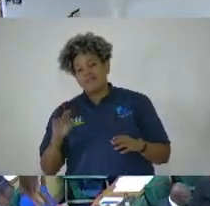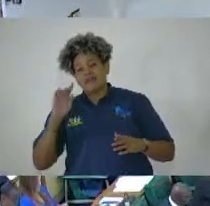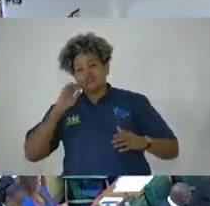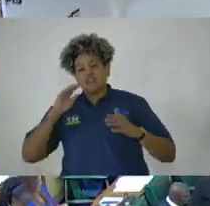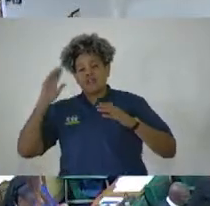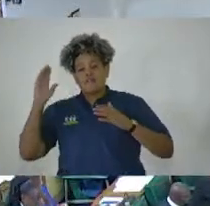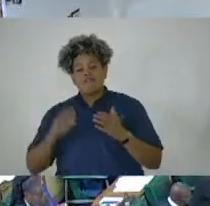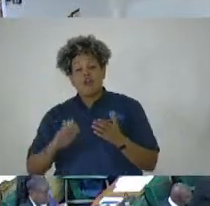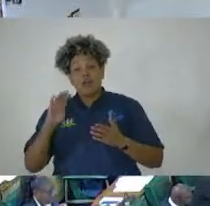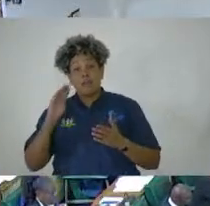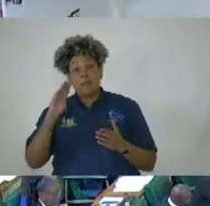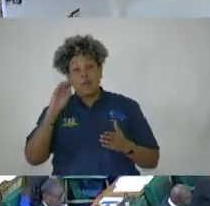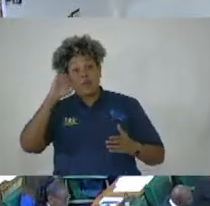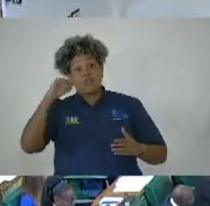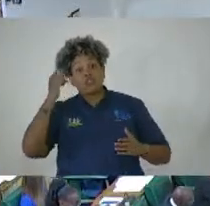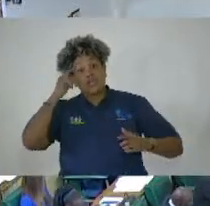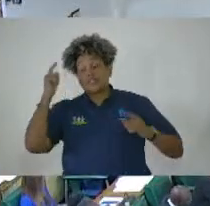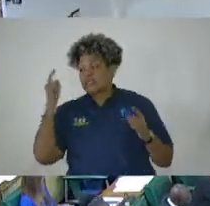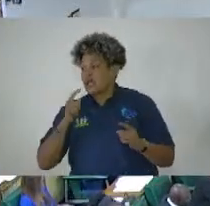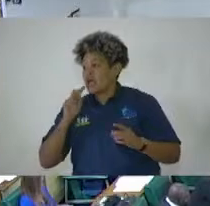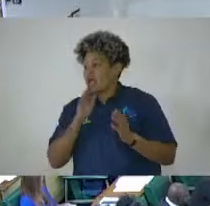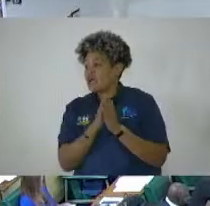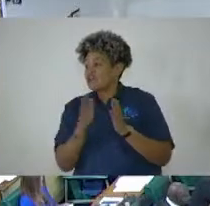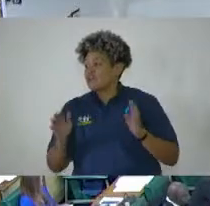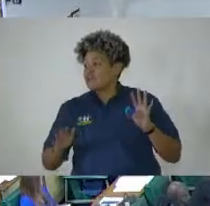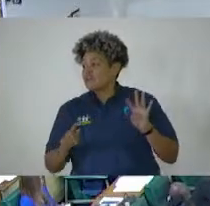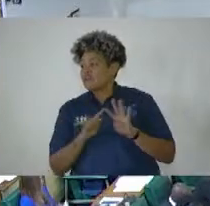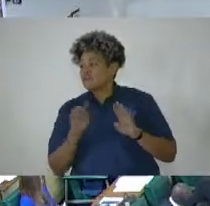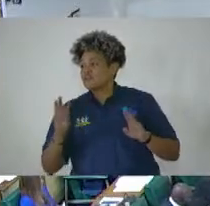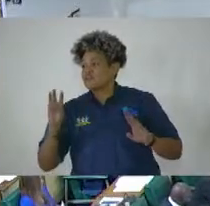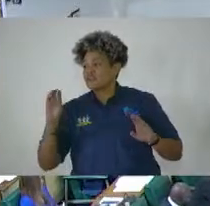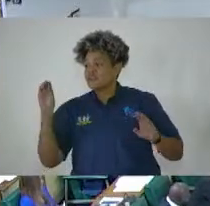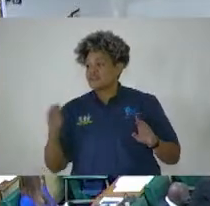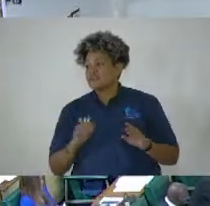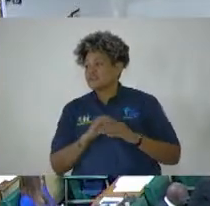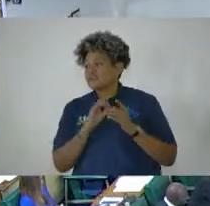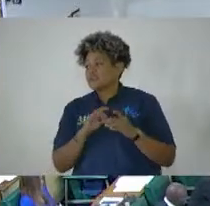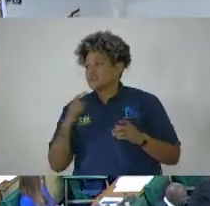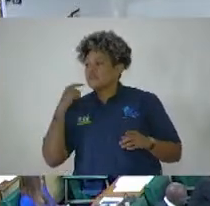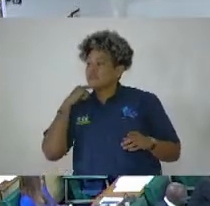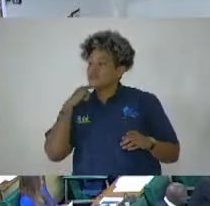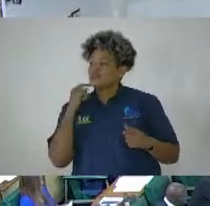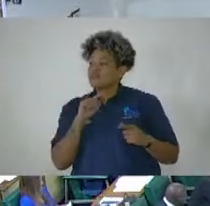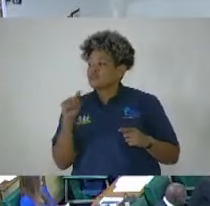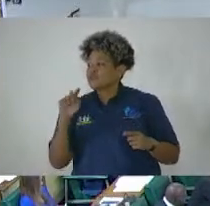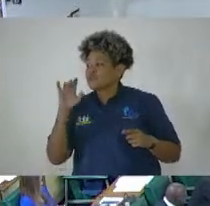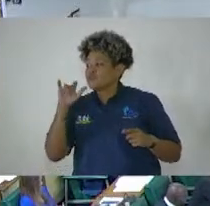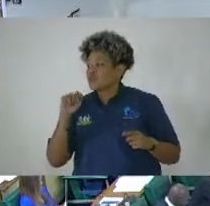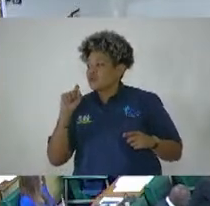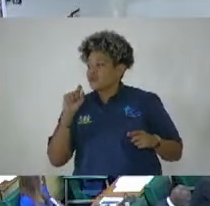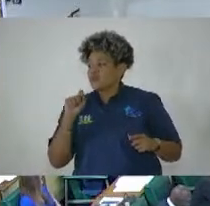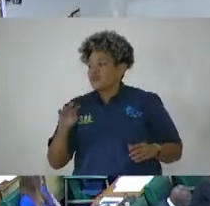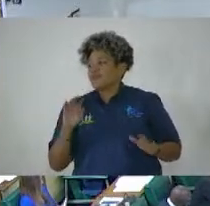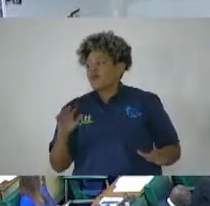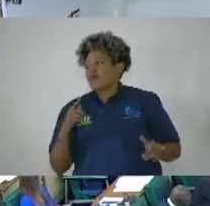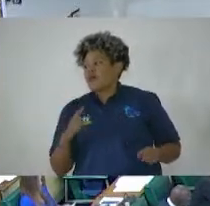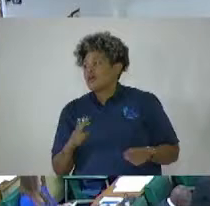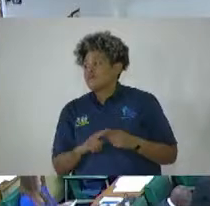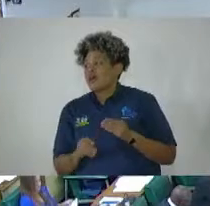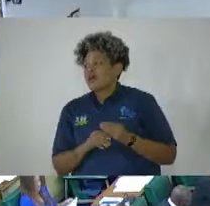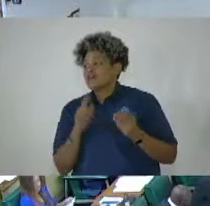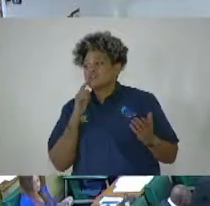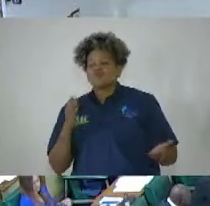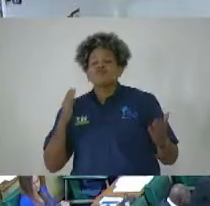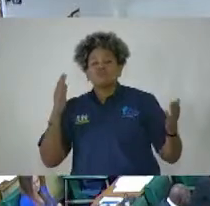the BOJ target range of 4 to 6% in June and July 2024 and has risen